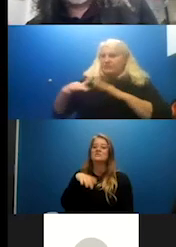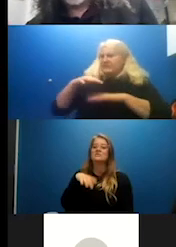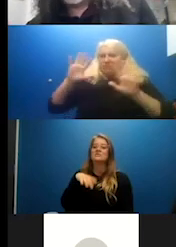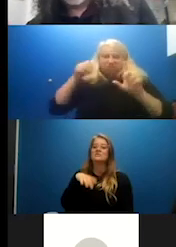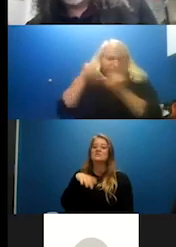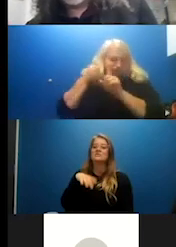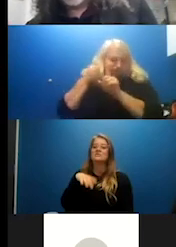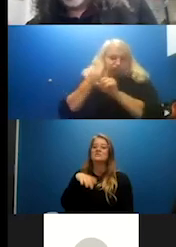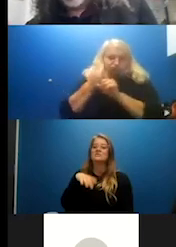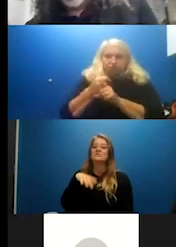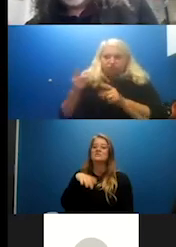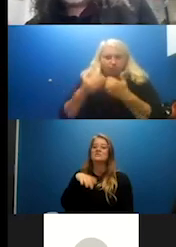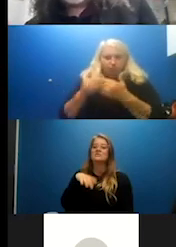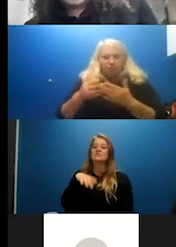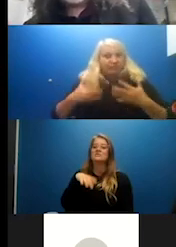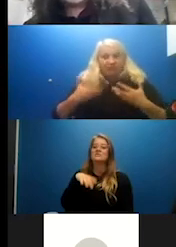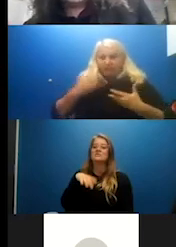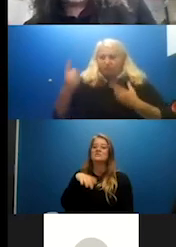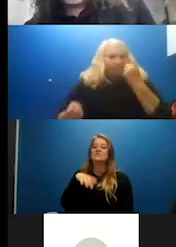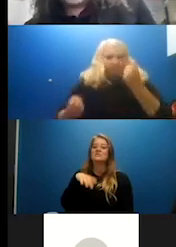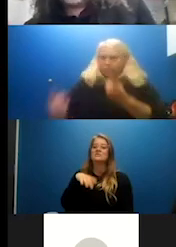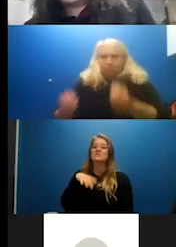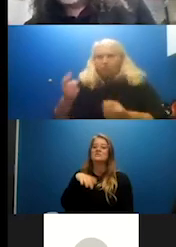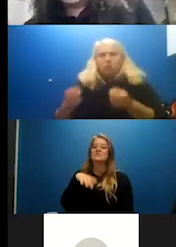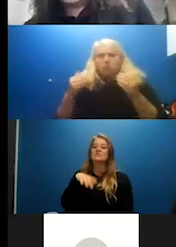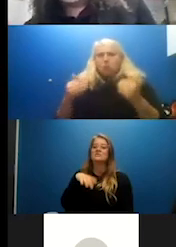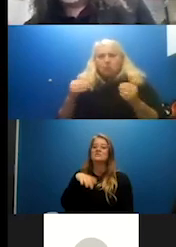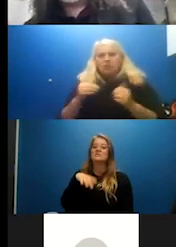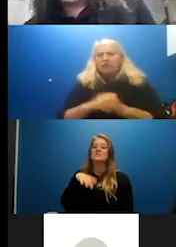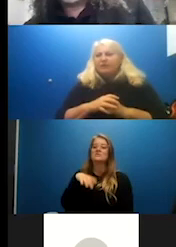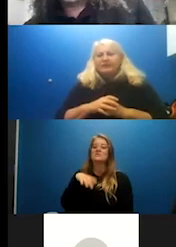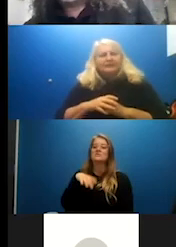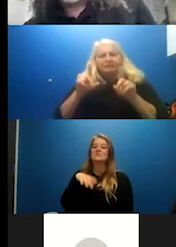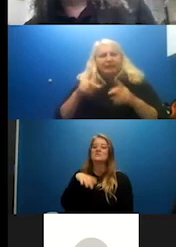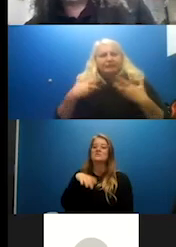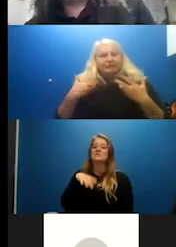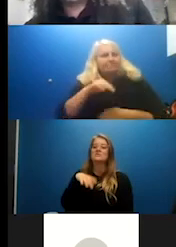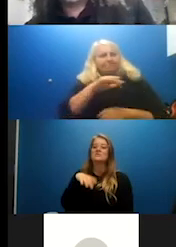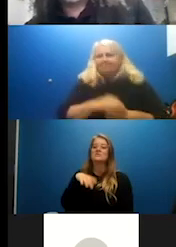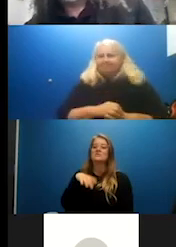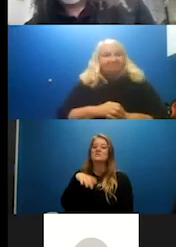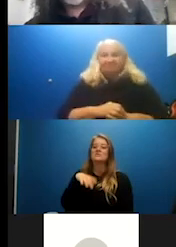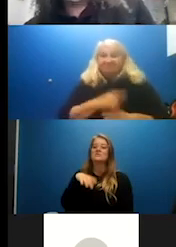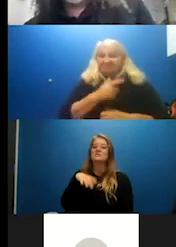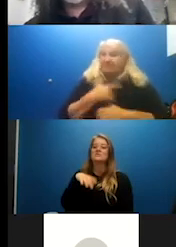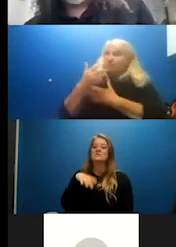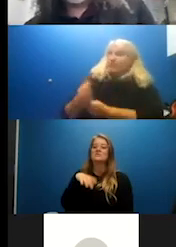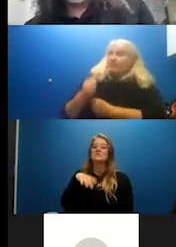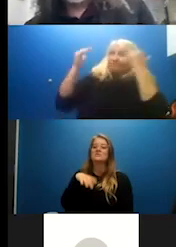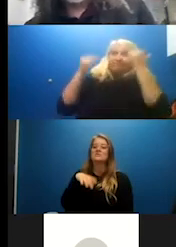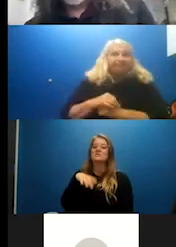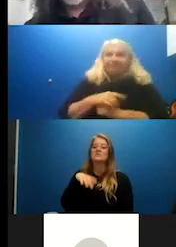losing their youth. The thing is, the youth weren't willing to work with anyone. They didn't trust adults. They had their